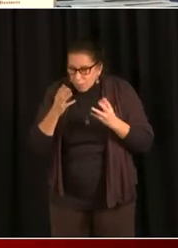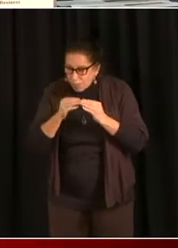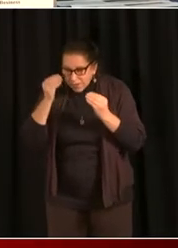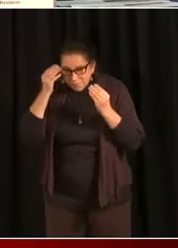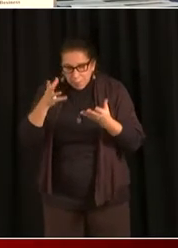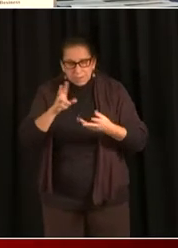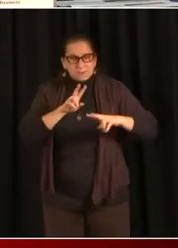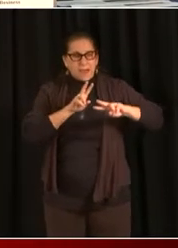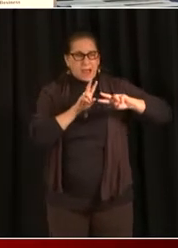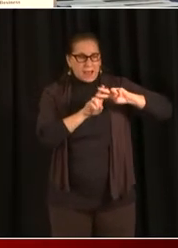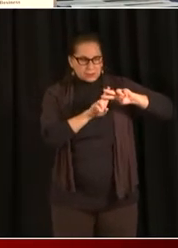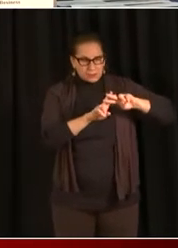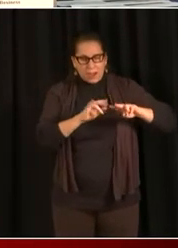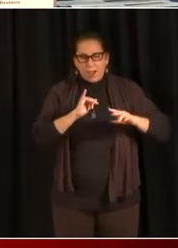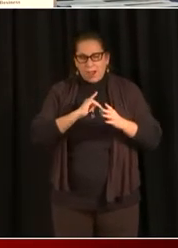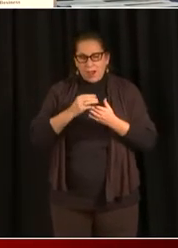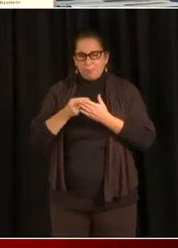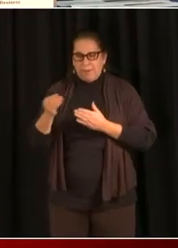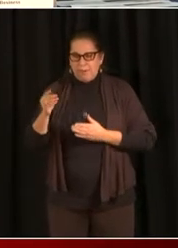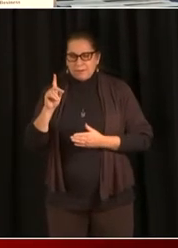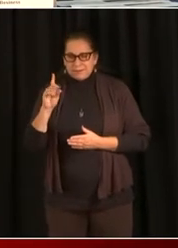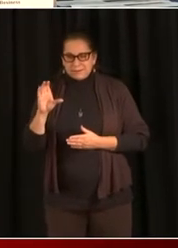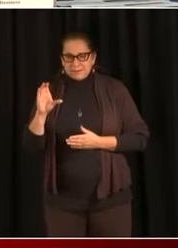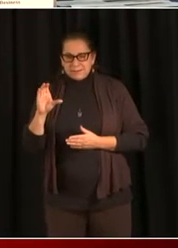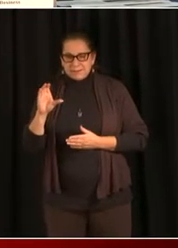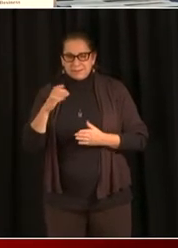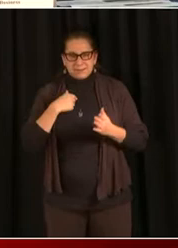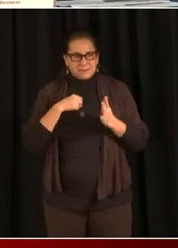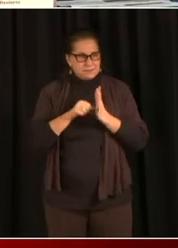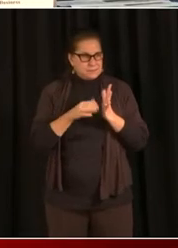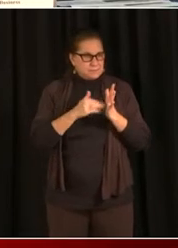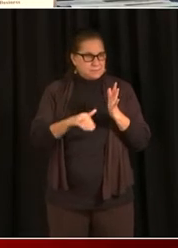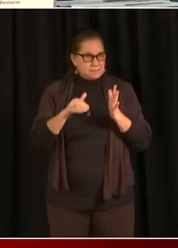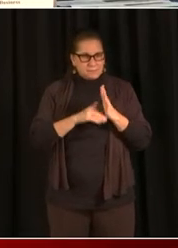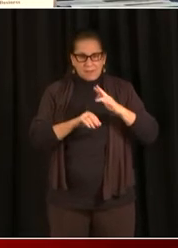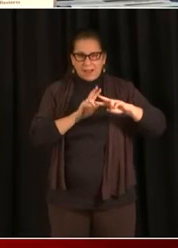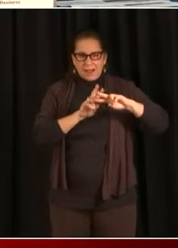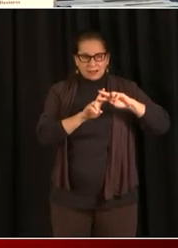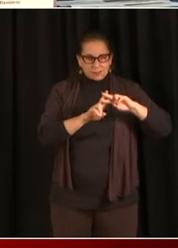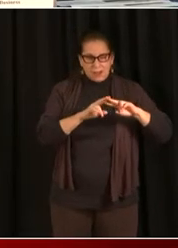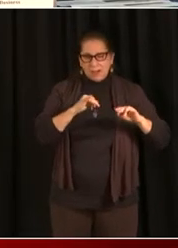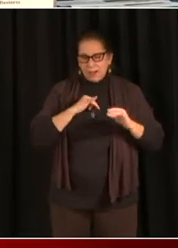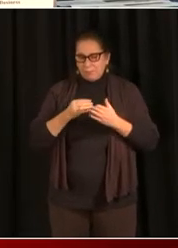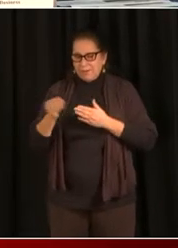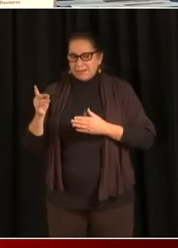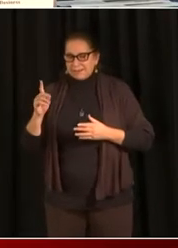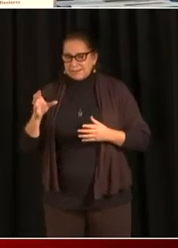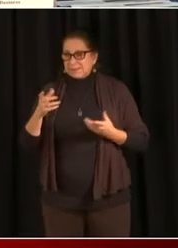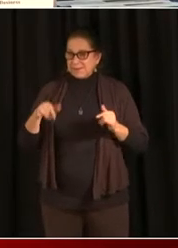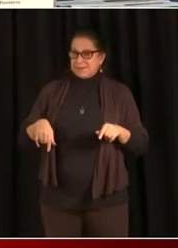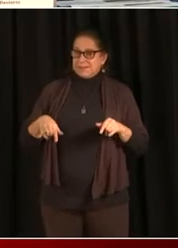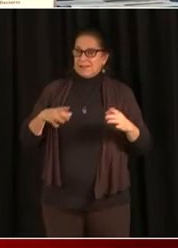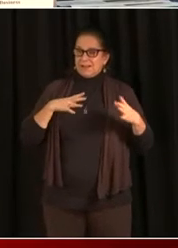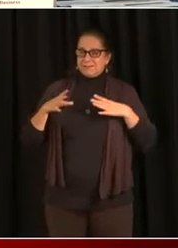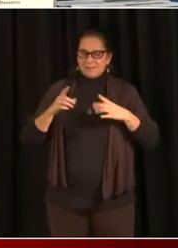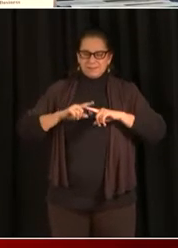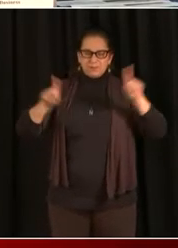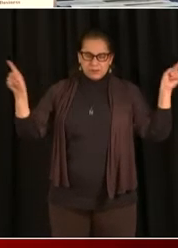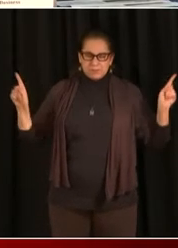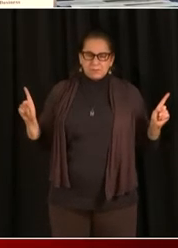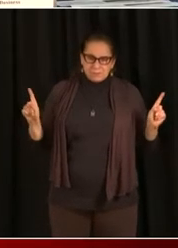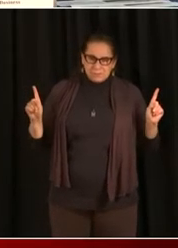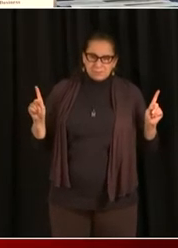and encourage your friends to do the same. I can't say it enough times, this is a holiday season unlike any other, particularly for our